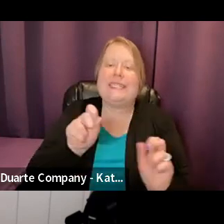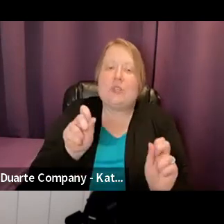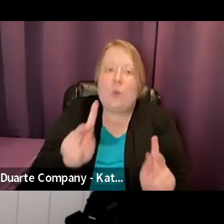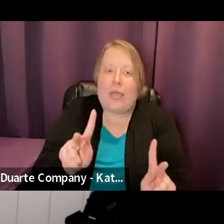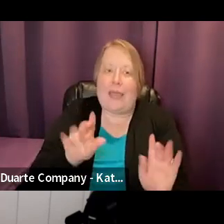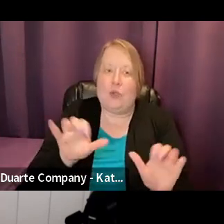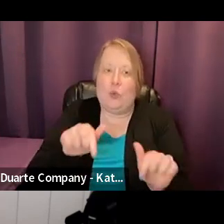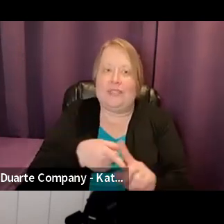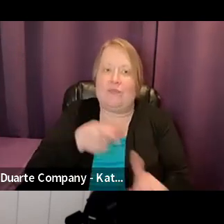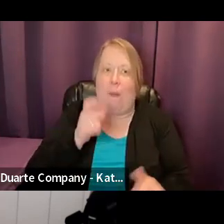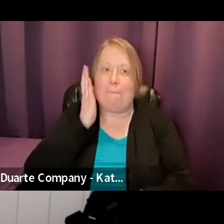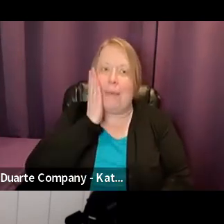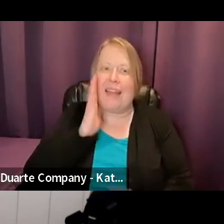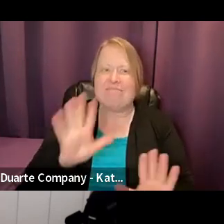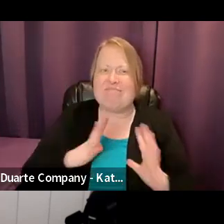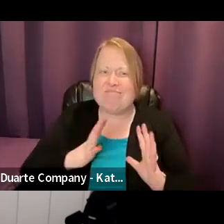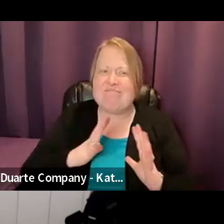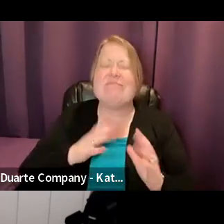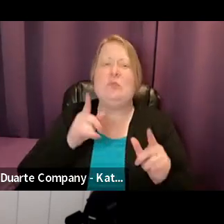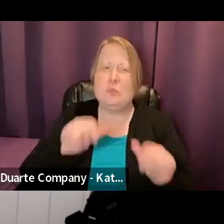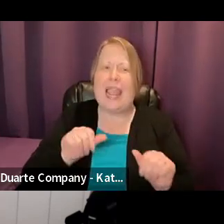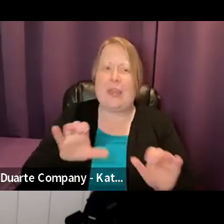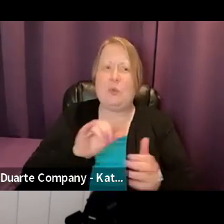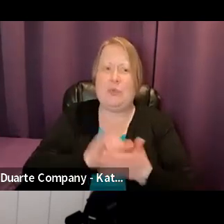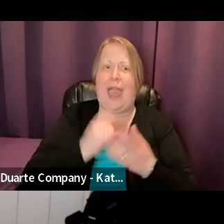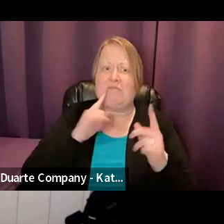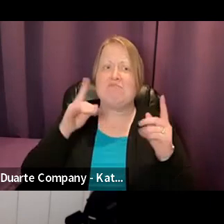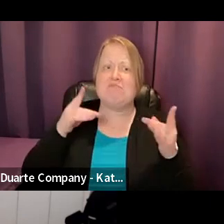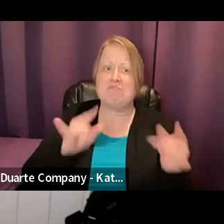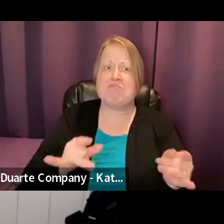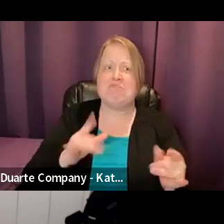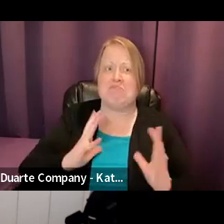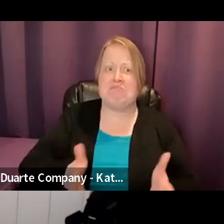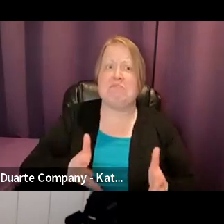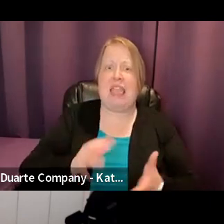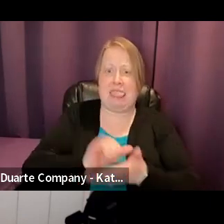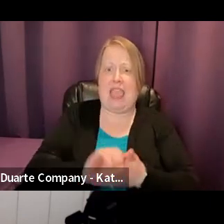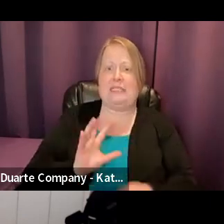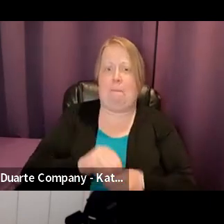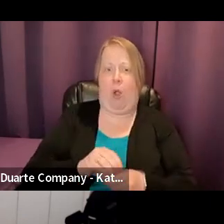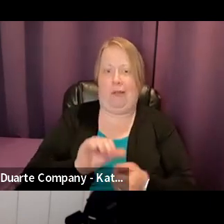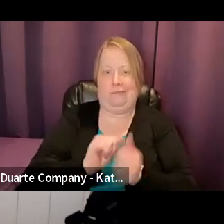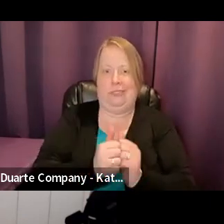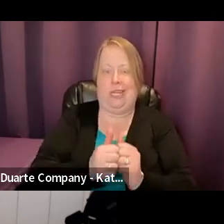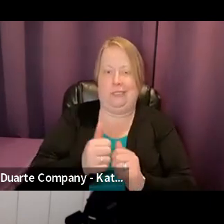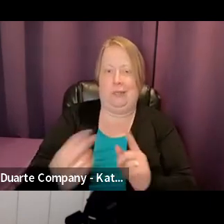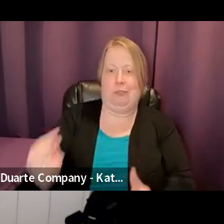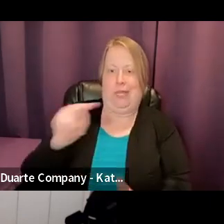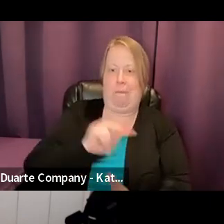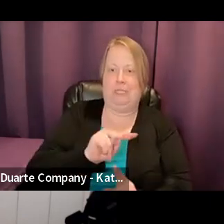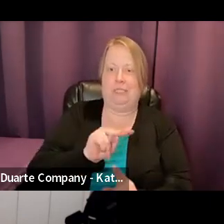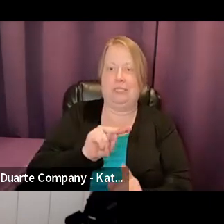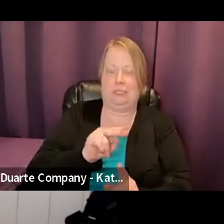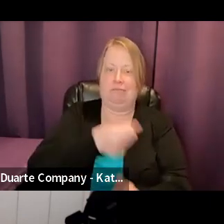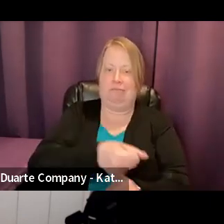bed and that you can do things from bed effectively is a part of changing perception. So kind of